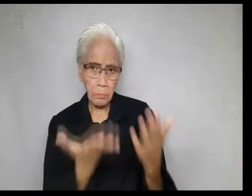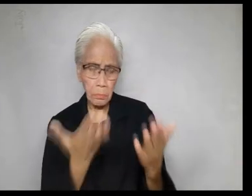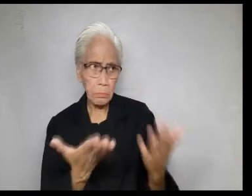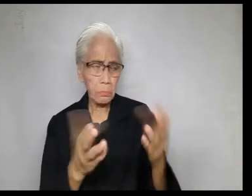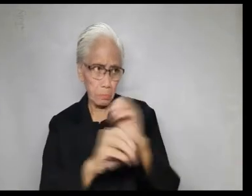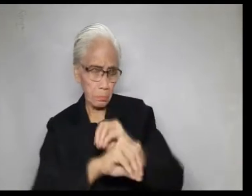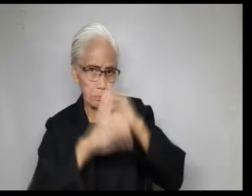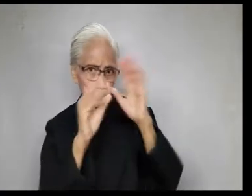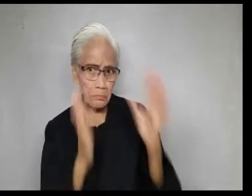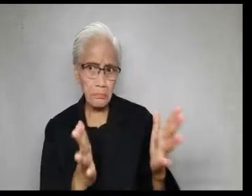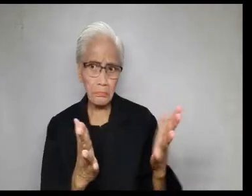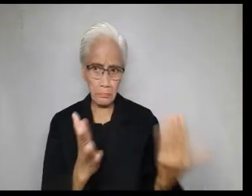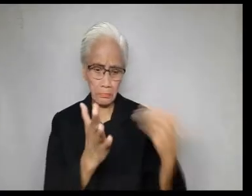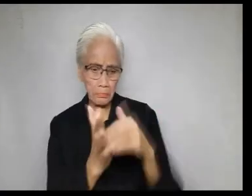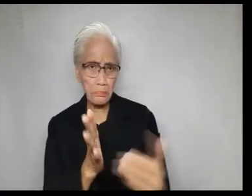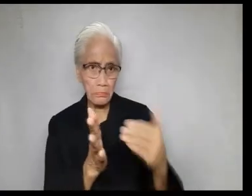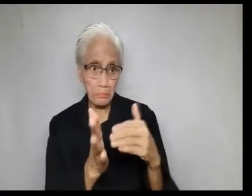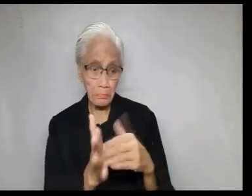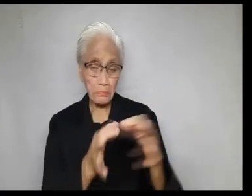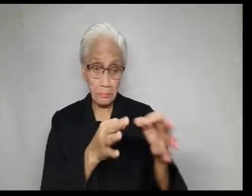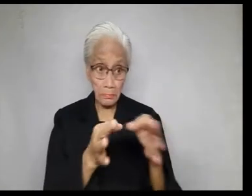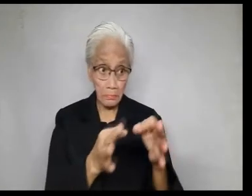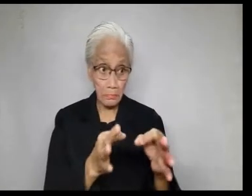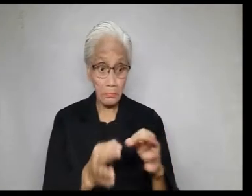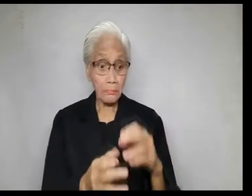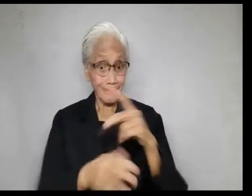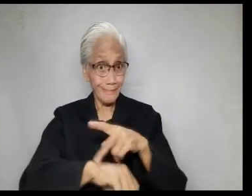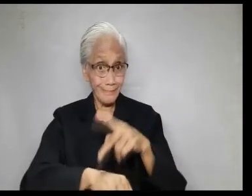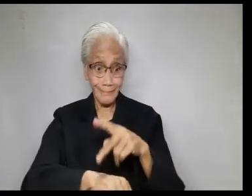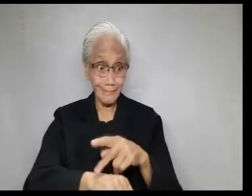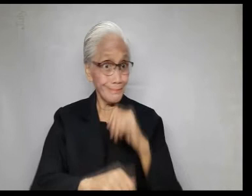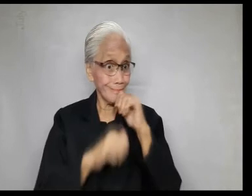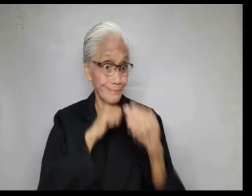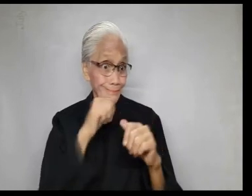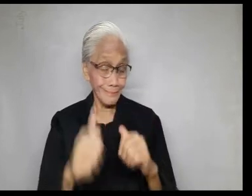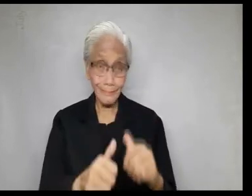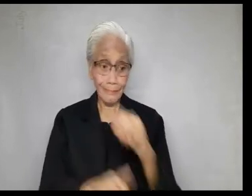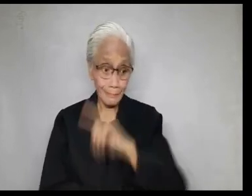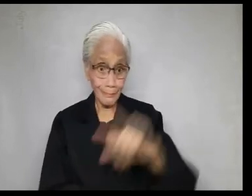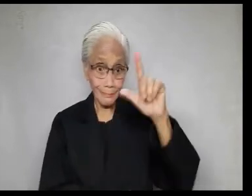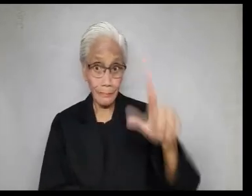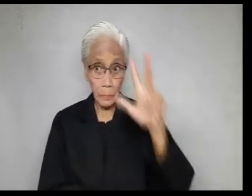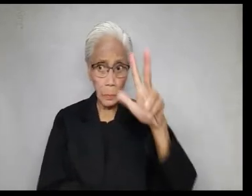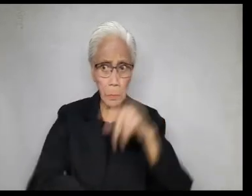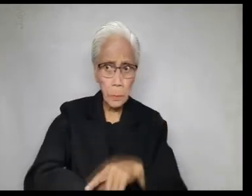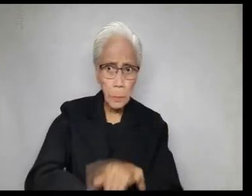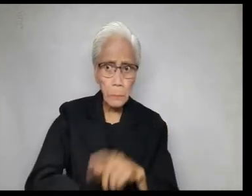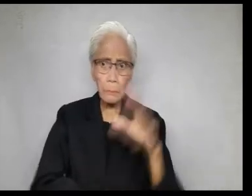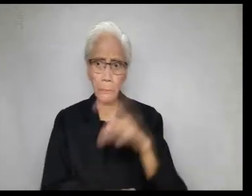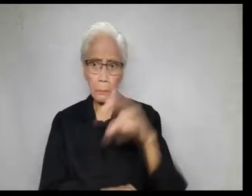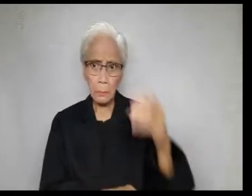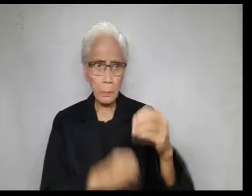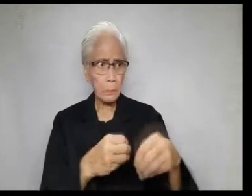rather obvious and oft-repeated explanation. Peter denied the Lord 3 times, and thus Jesus